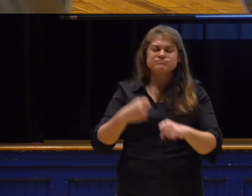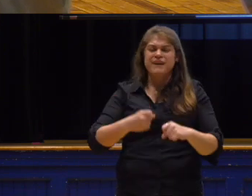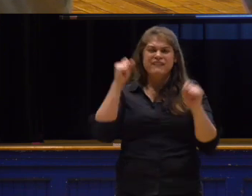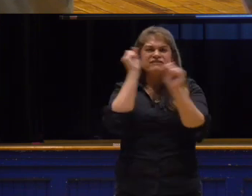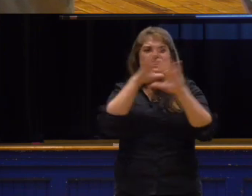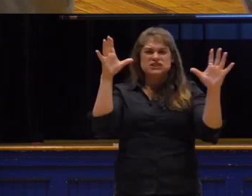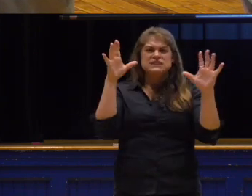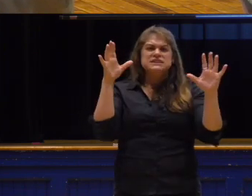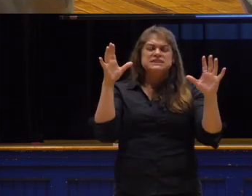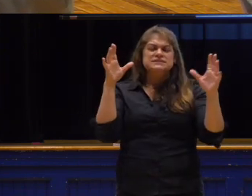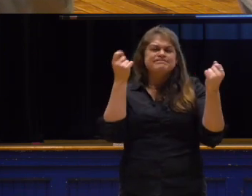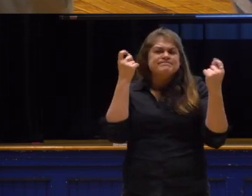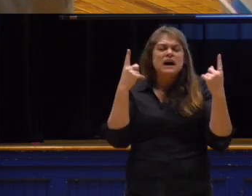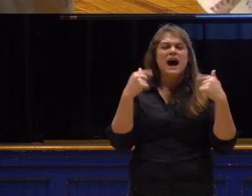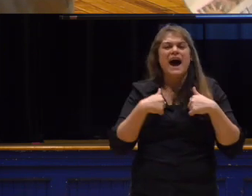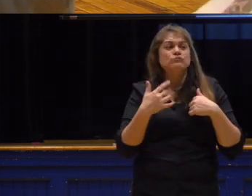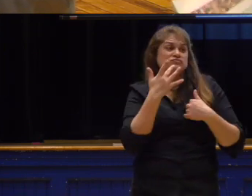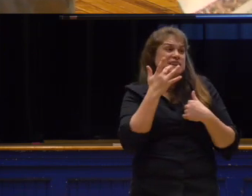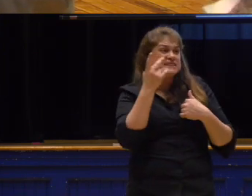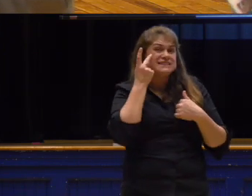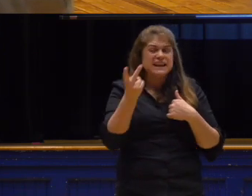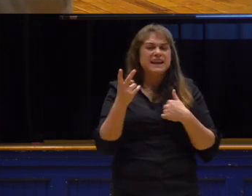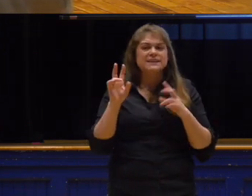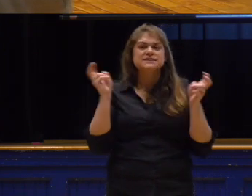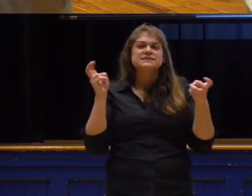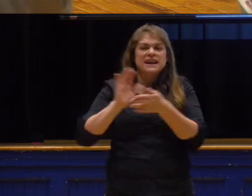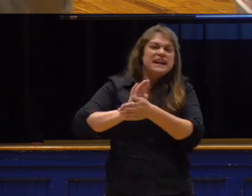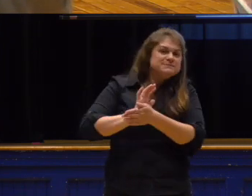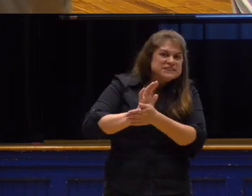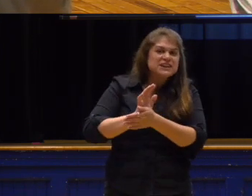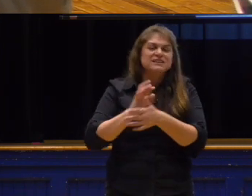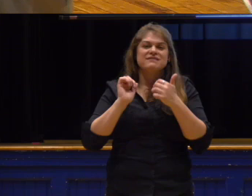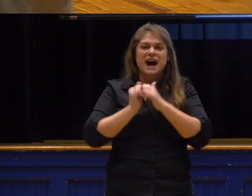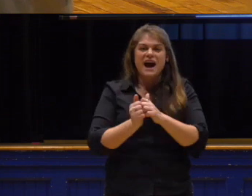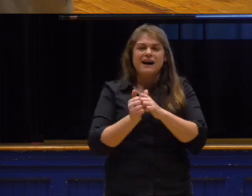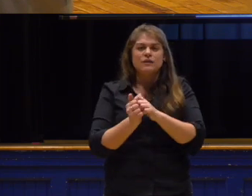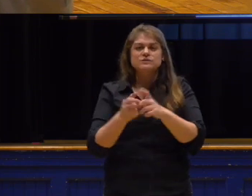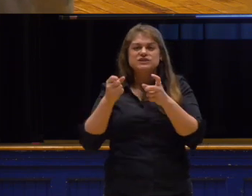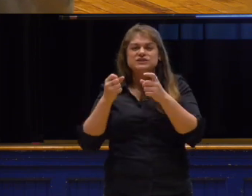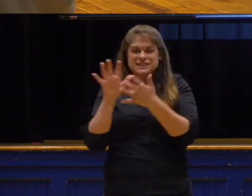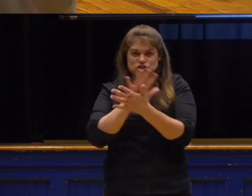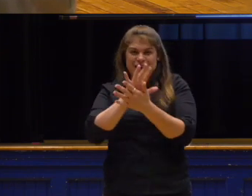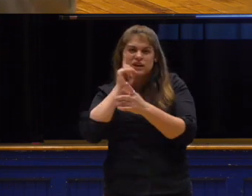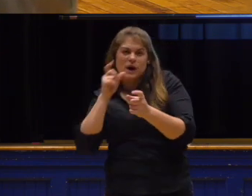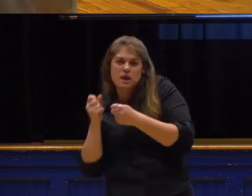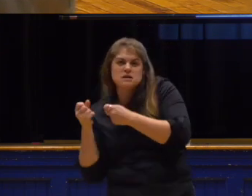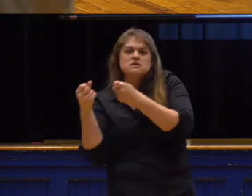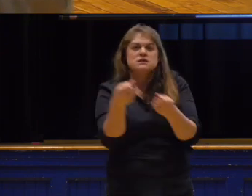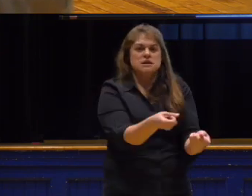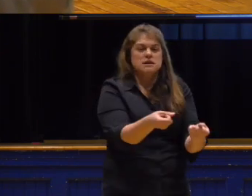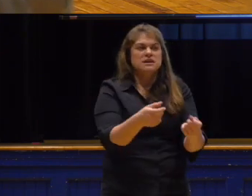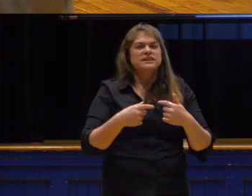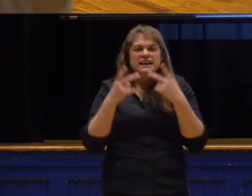if there's some way you could put together a little animation of showing how does the traffic flow through over